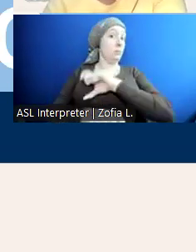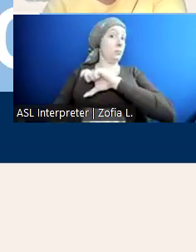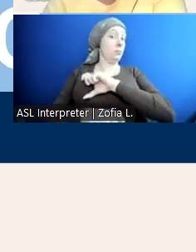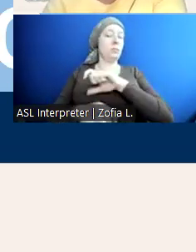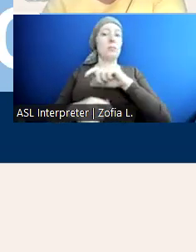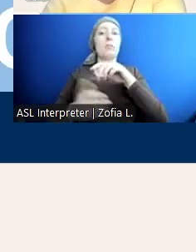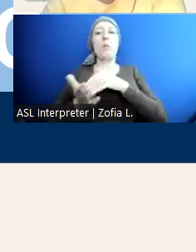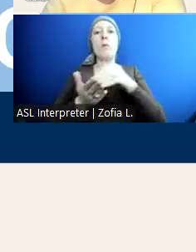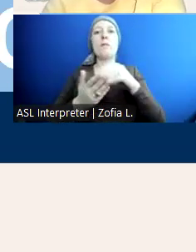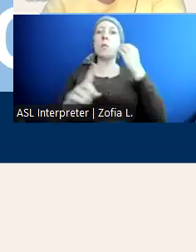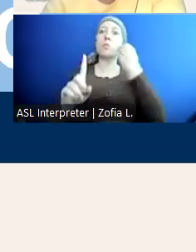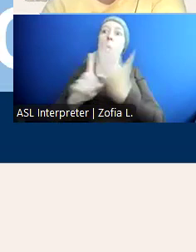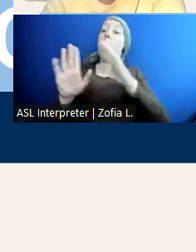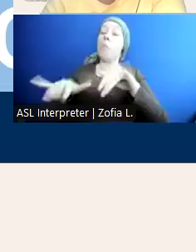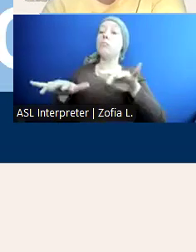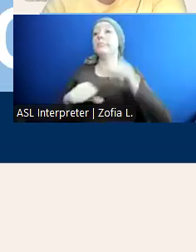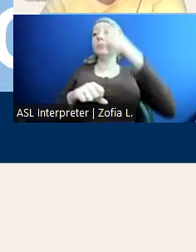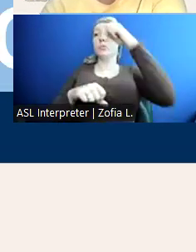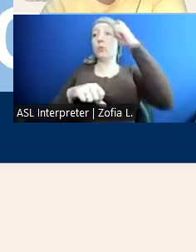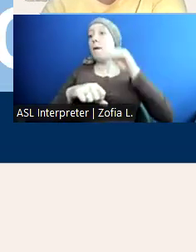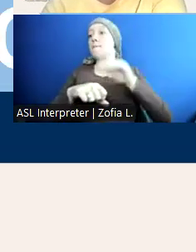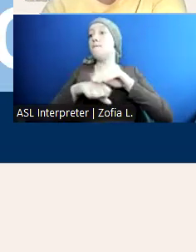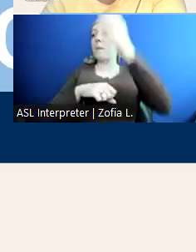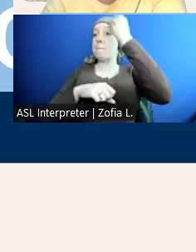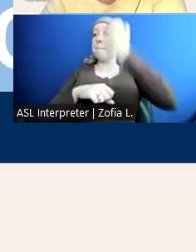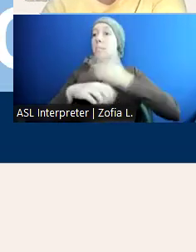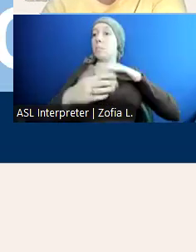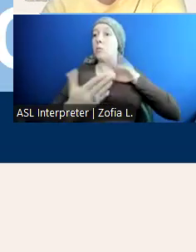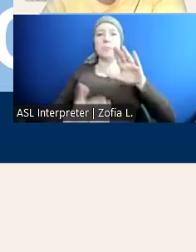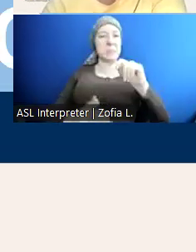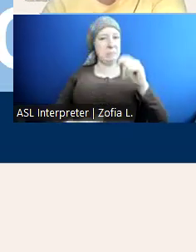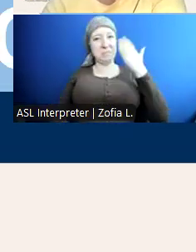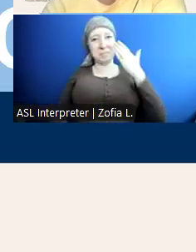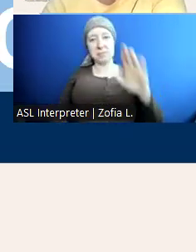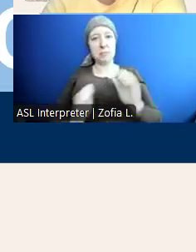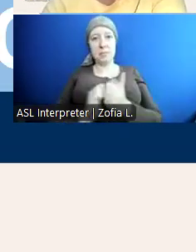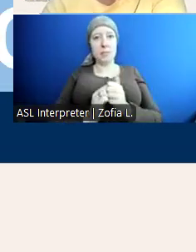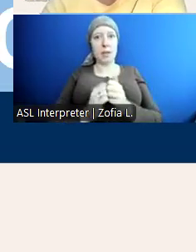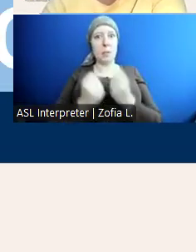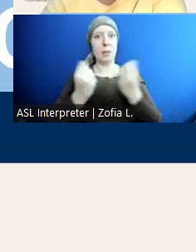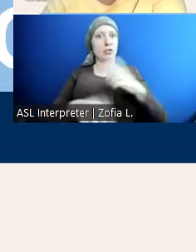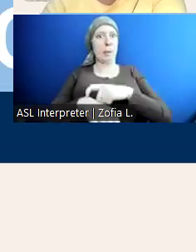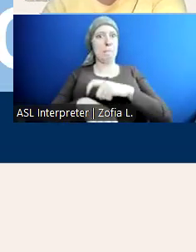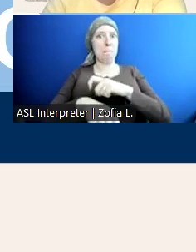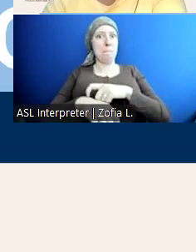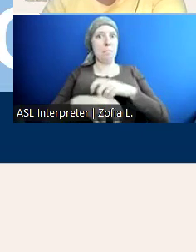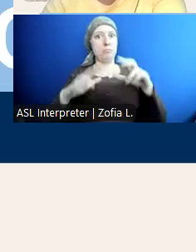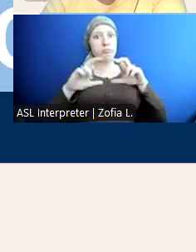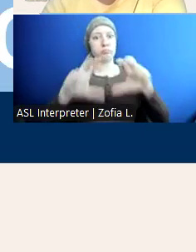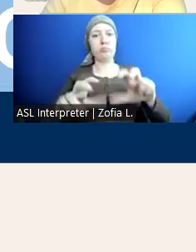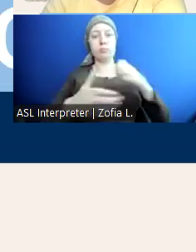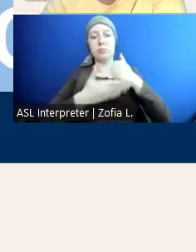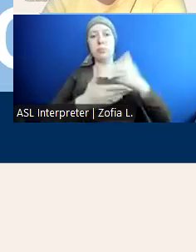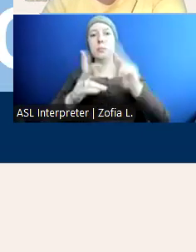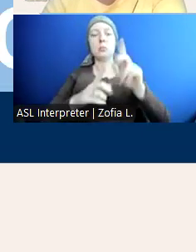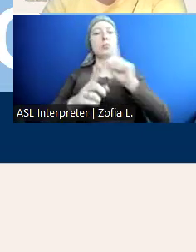often told to take a trauma-informed approach, but I don't know how much time is spent, you know, helping folks